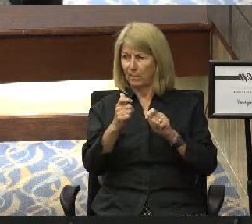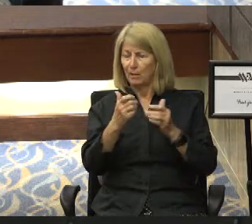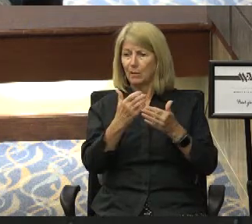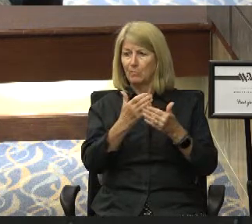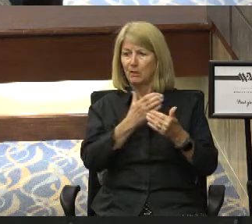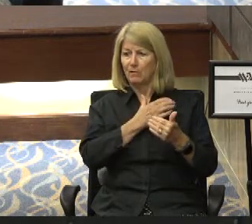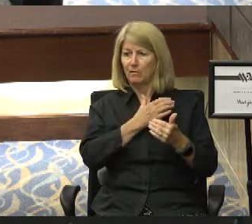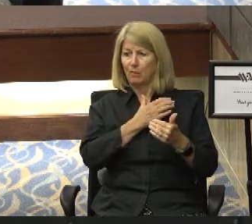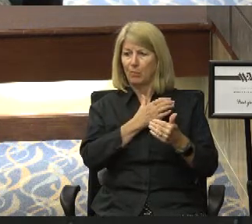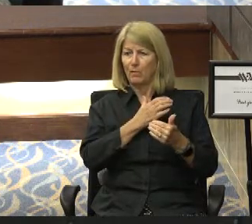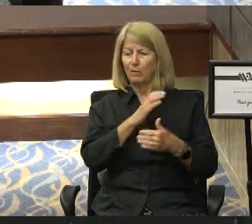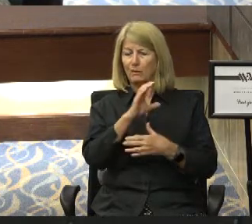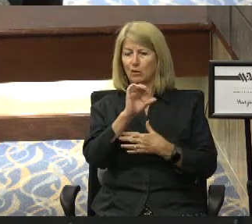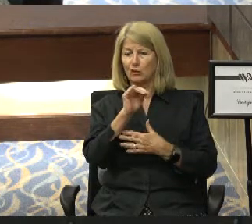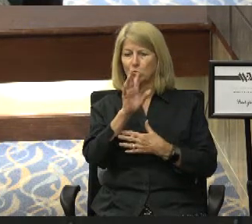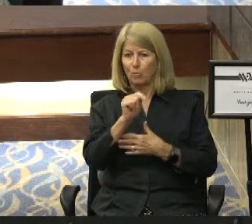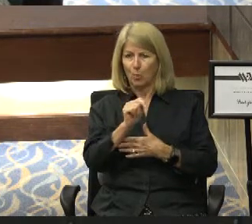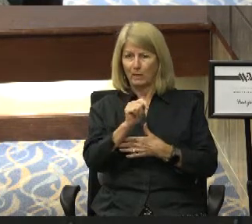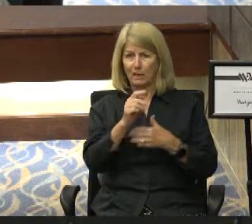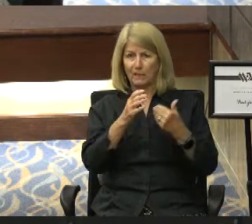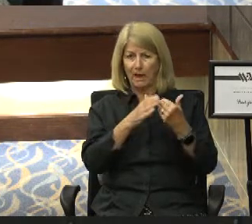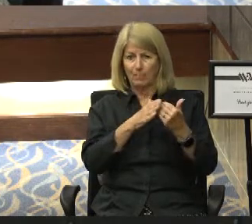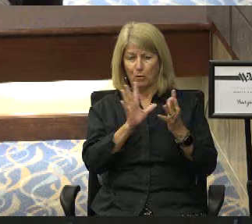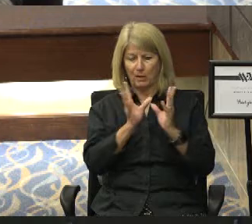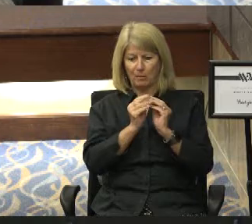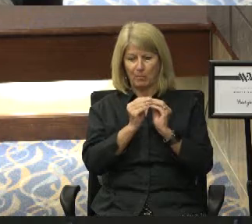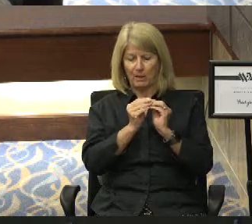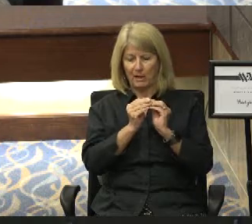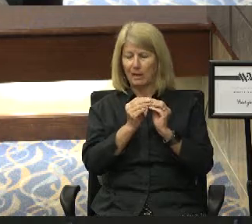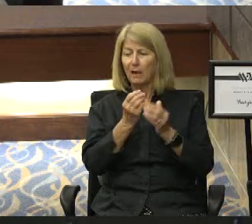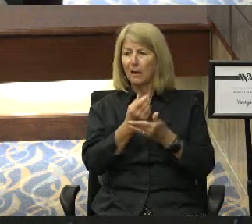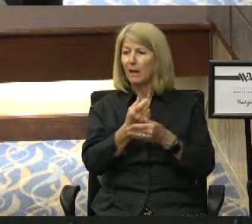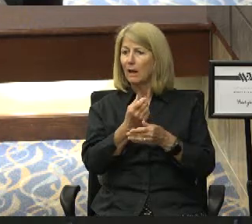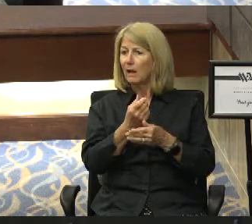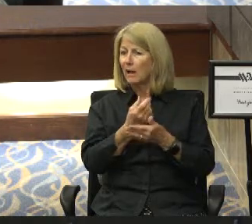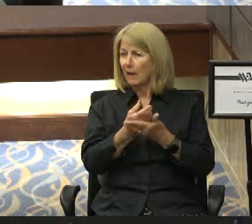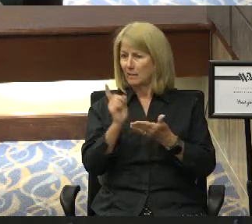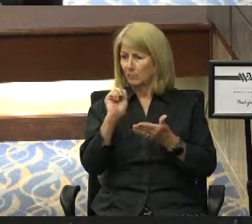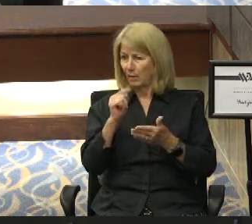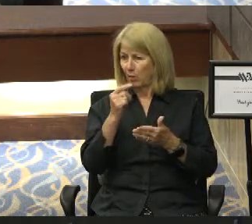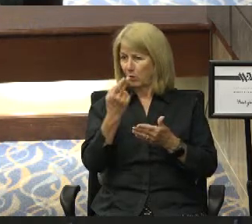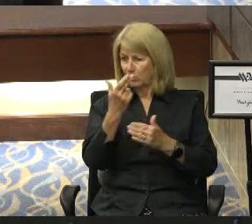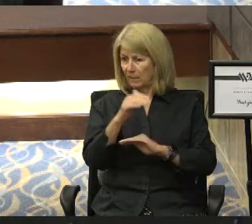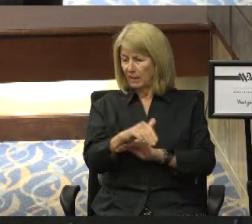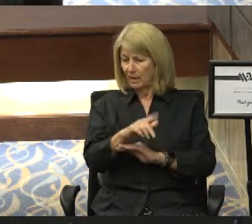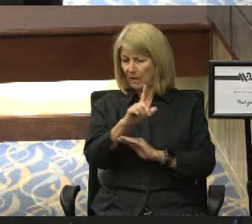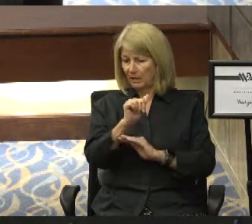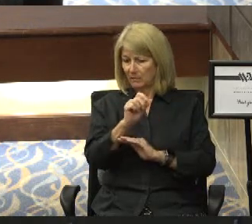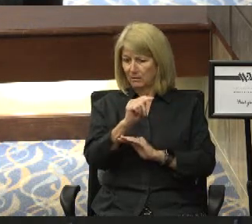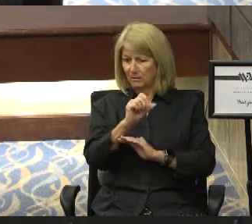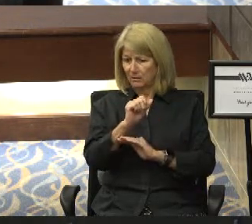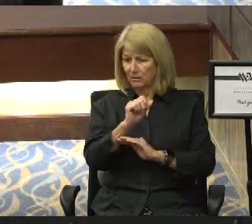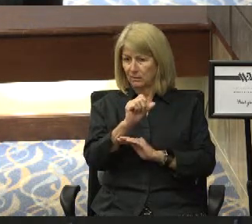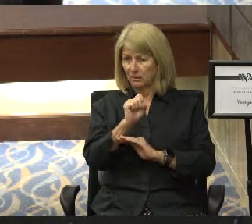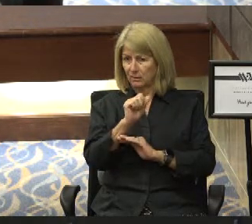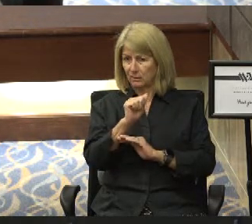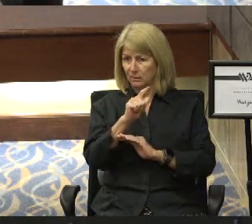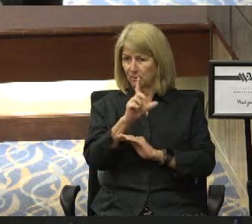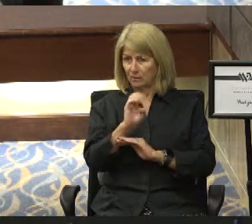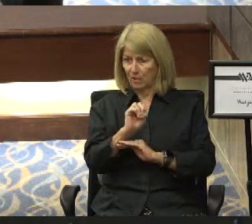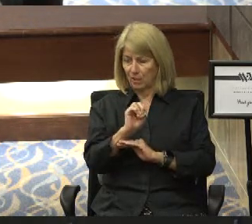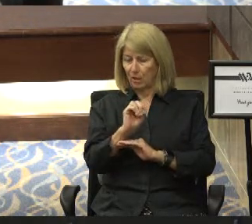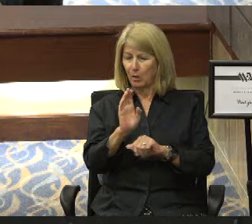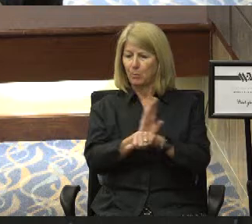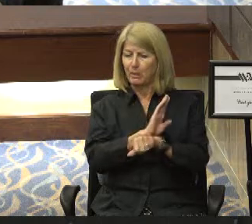neighborhood meeting last Thursday night in which LaSalle business owners and property owners did come out in